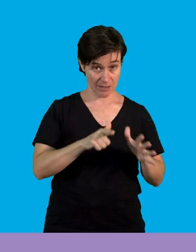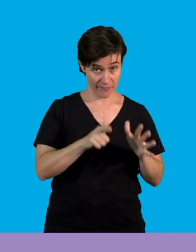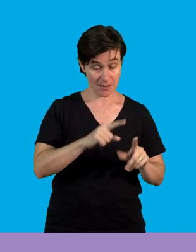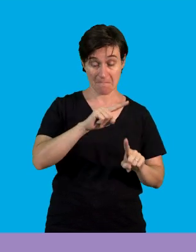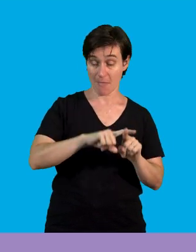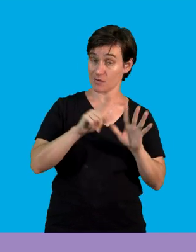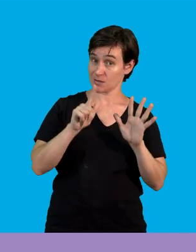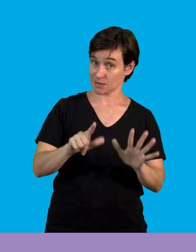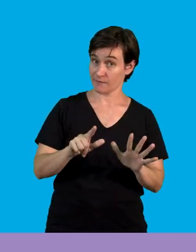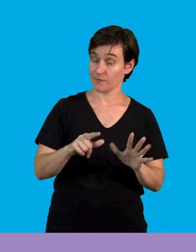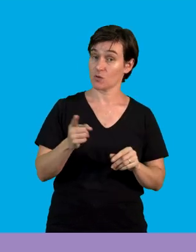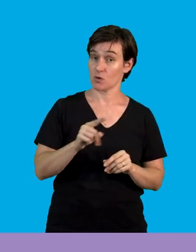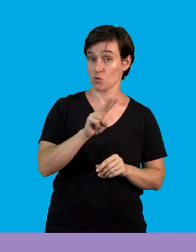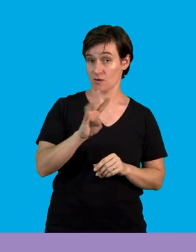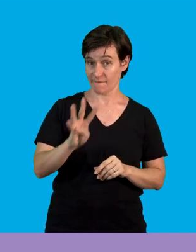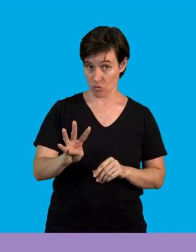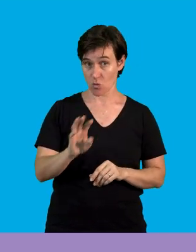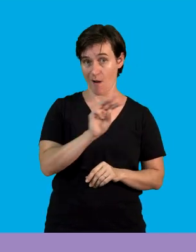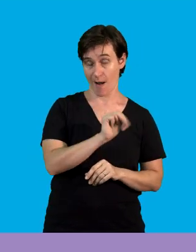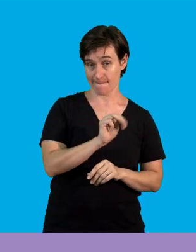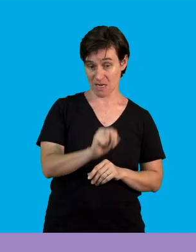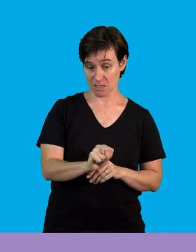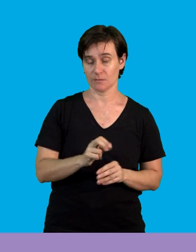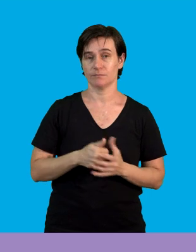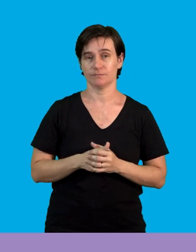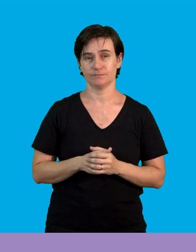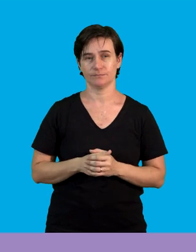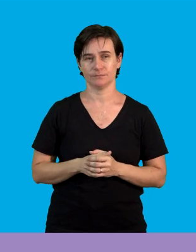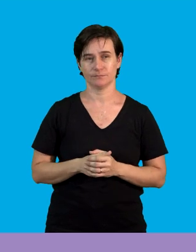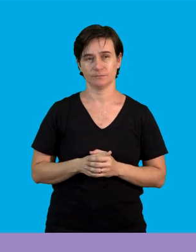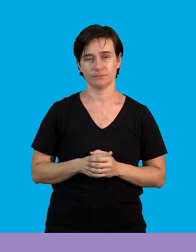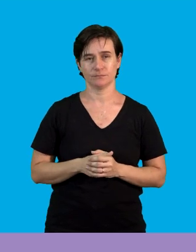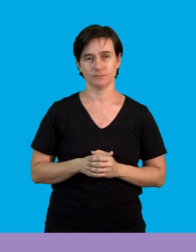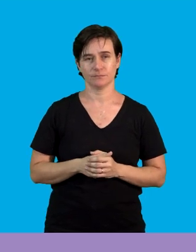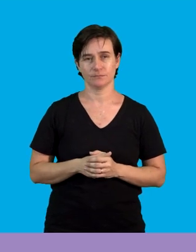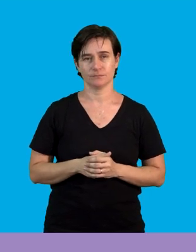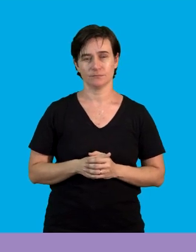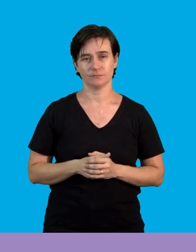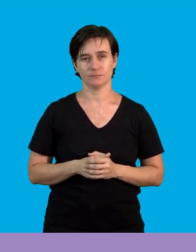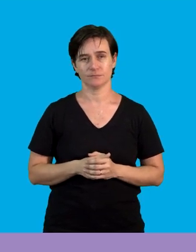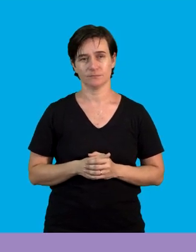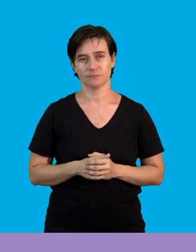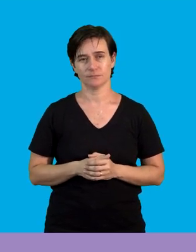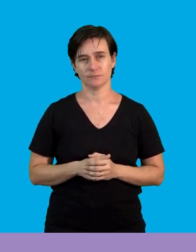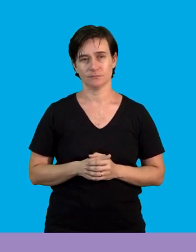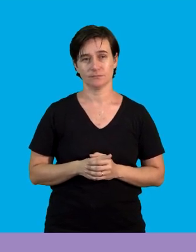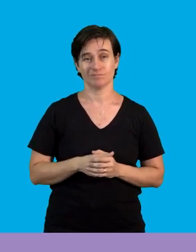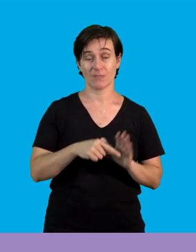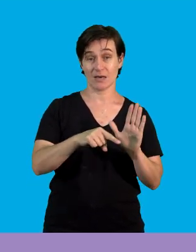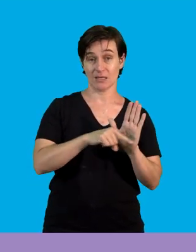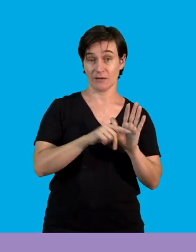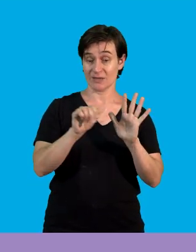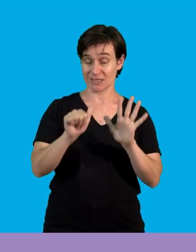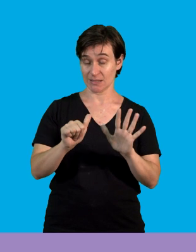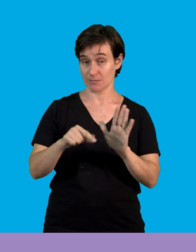17, plus 7, which is 24, mn. And then we have negative